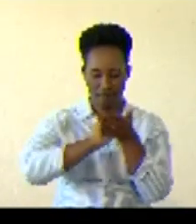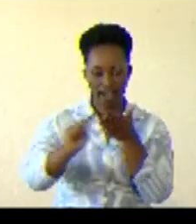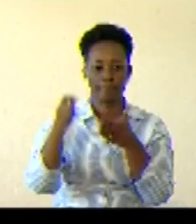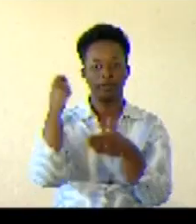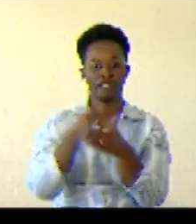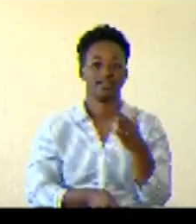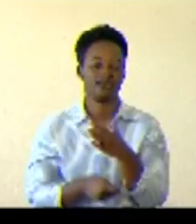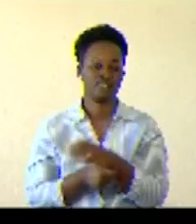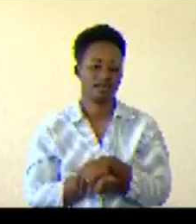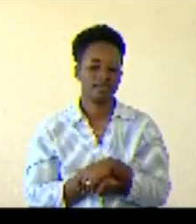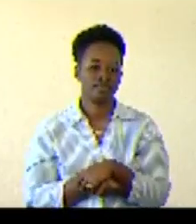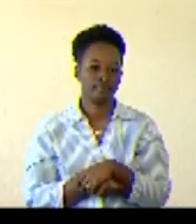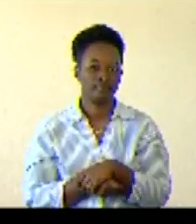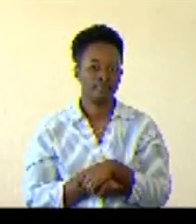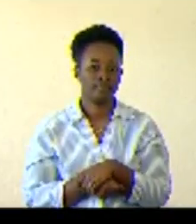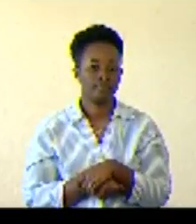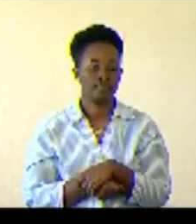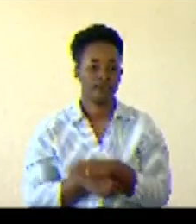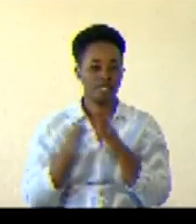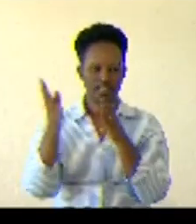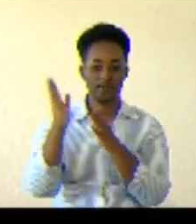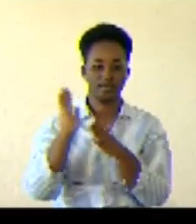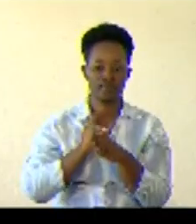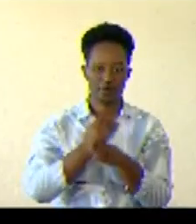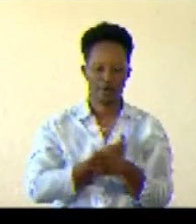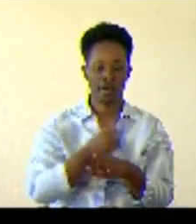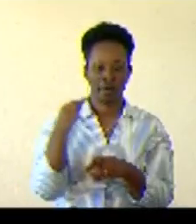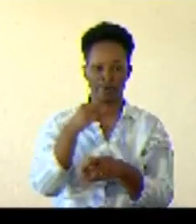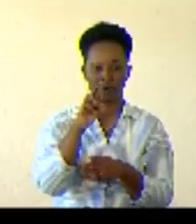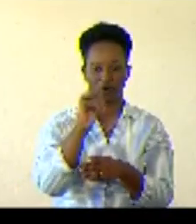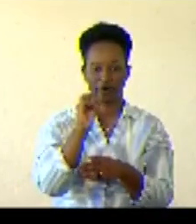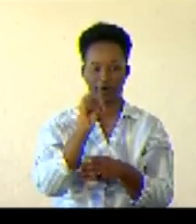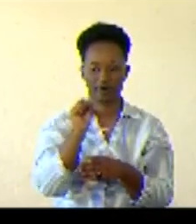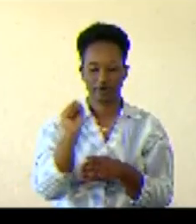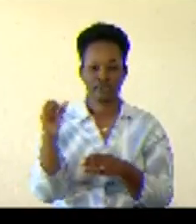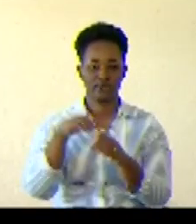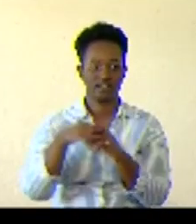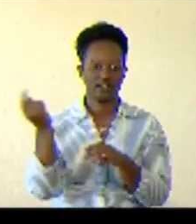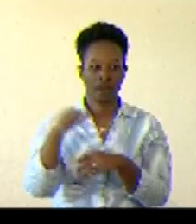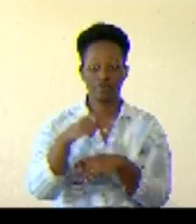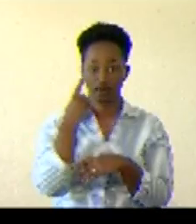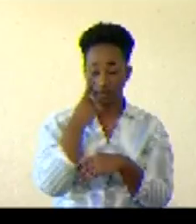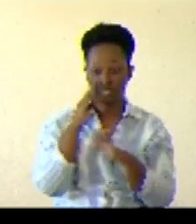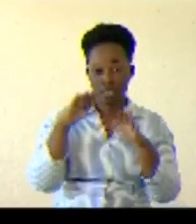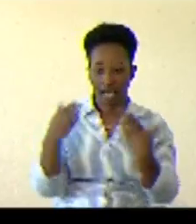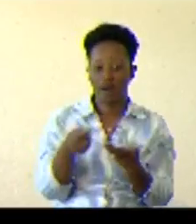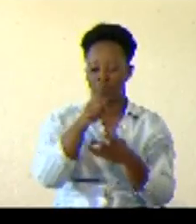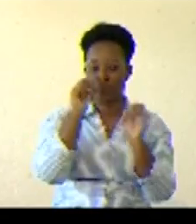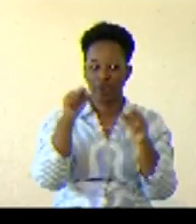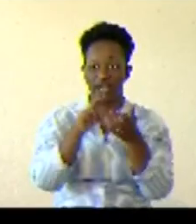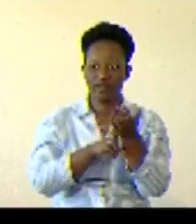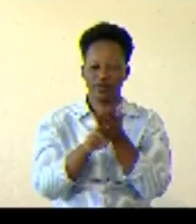gross income. That is your gross income. So you can see how we can apply ratios